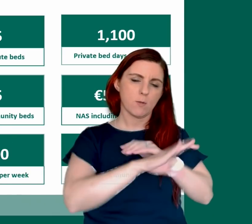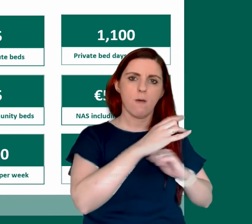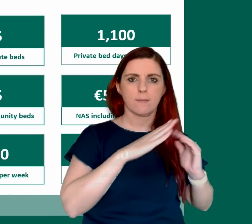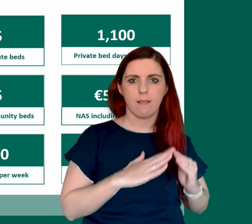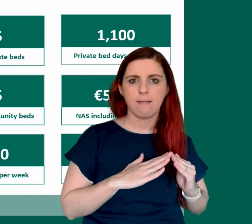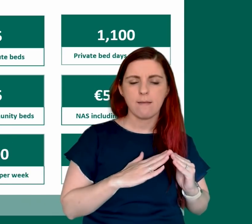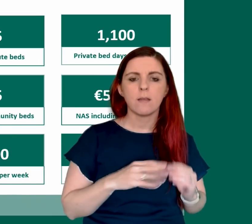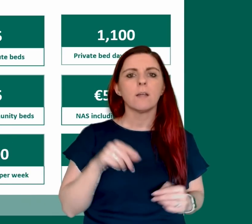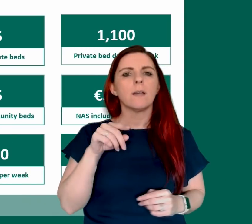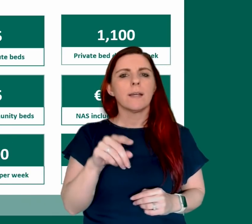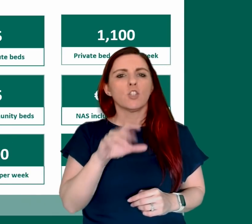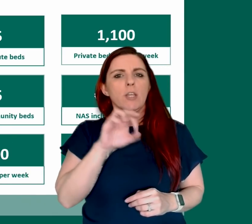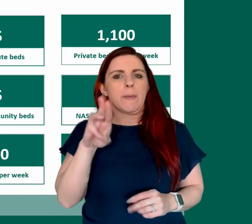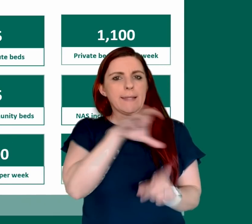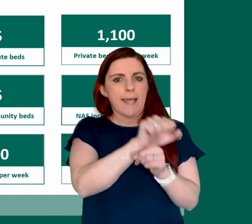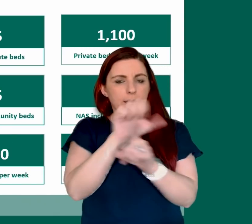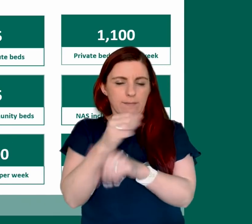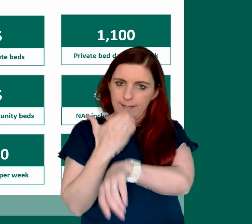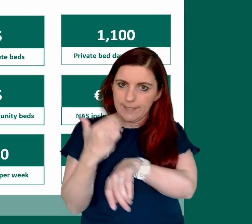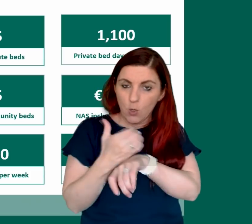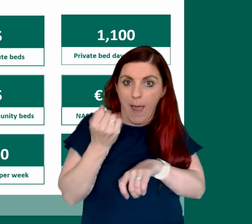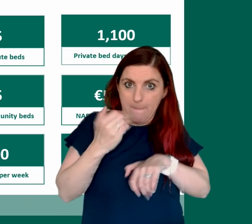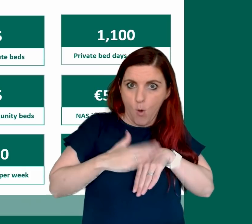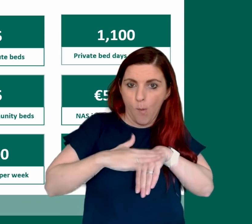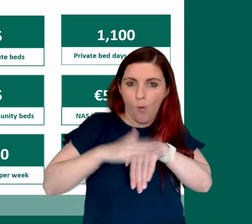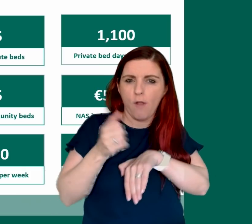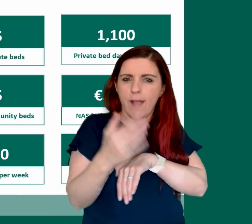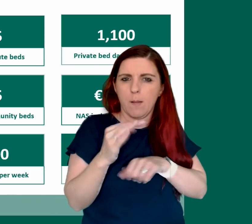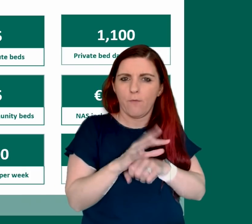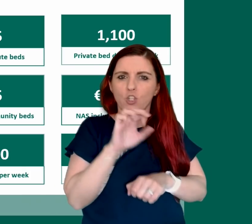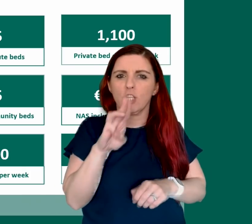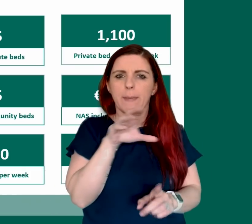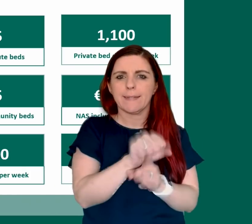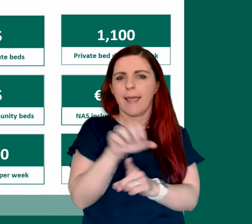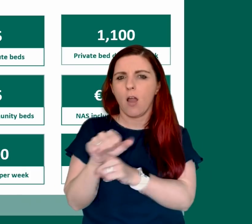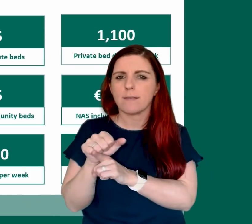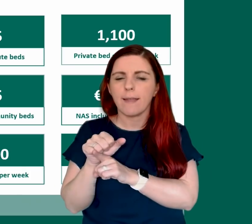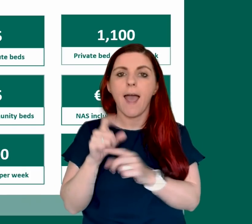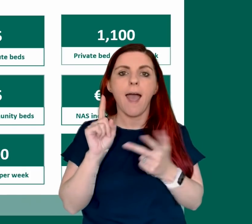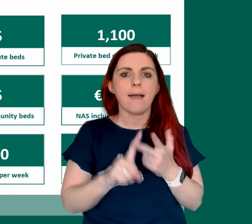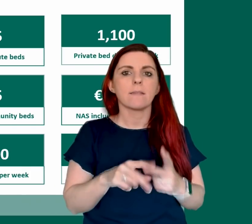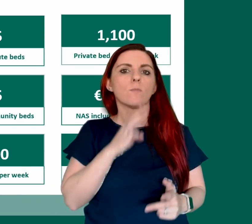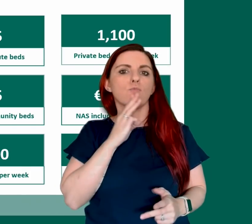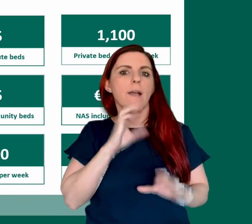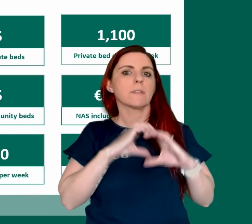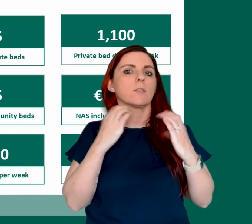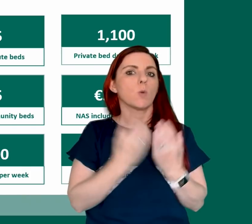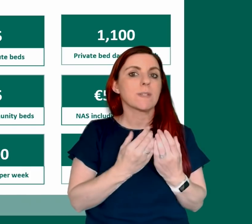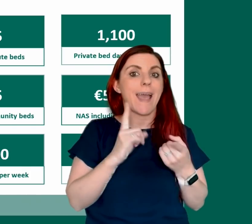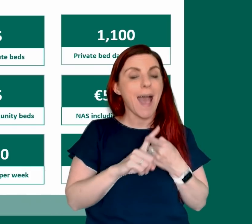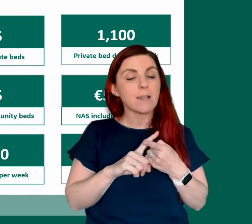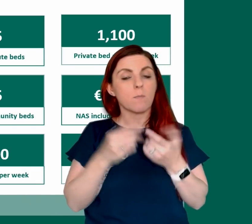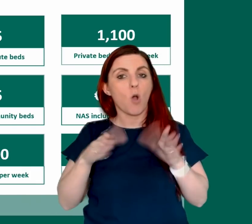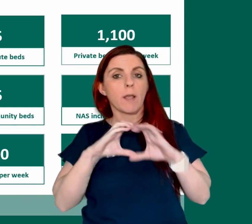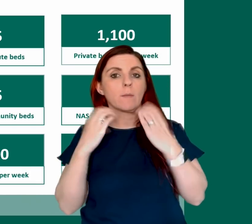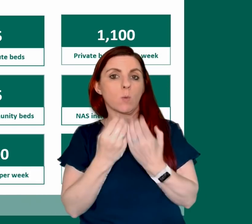Paul mentioned, in terms of continuing that and increasing it. And as I said, private community beds as well as the public community beds there. So a whole